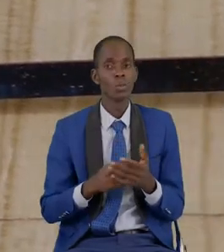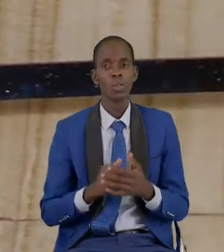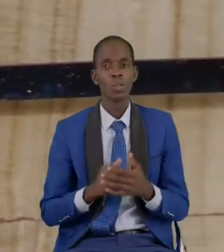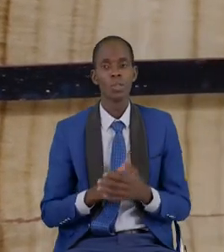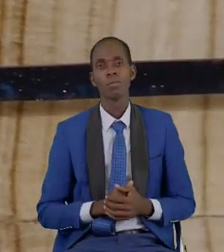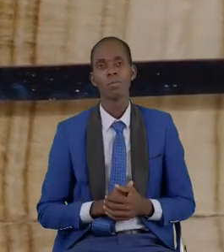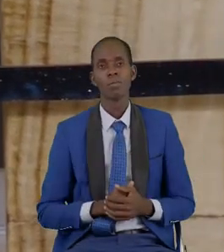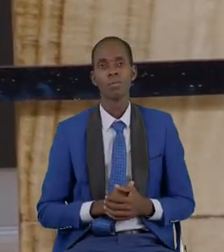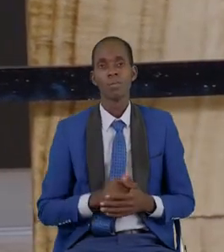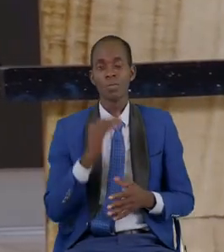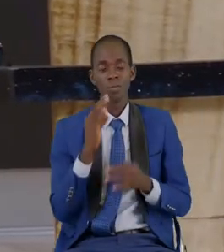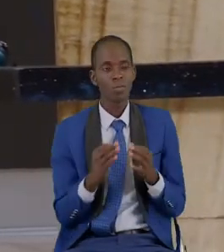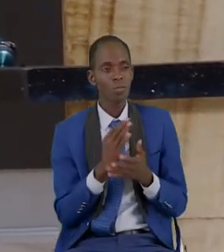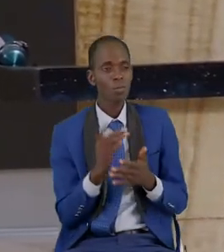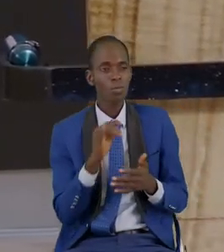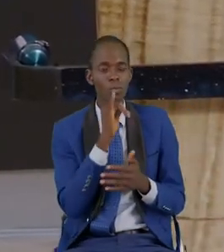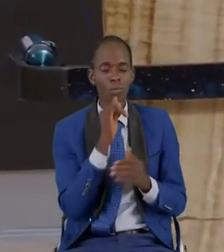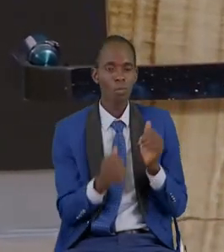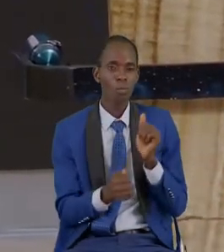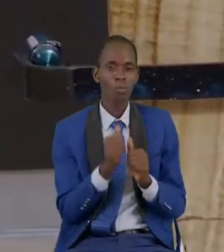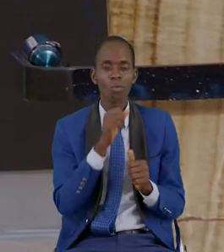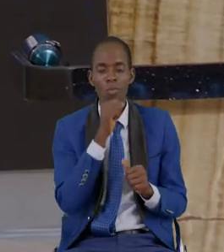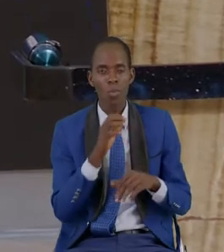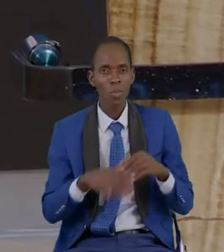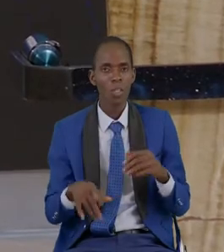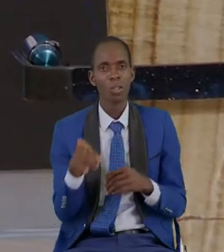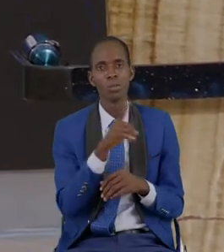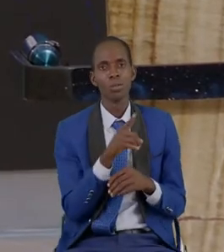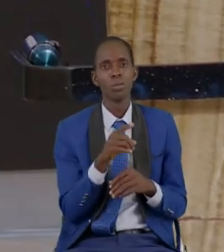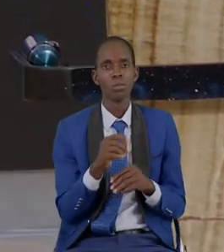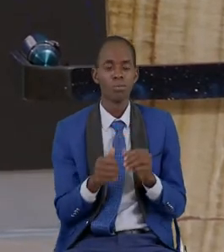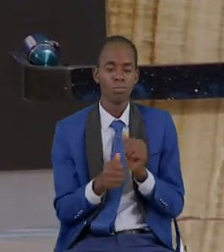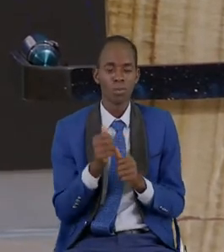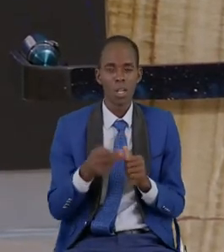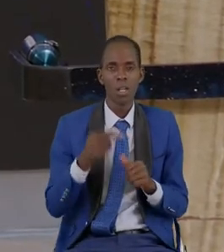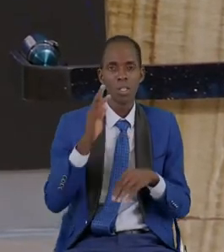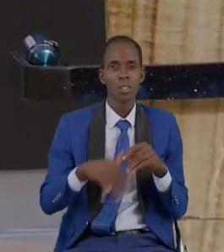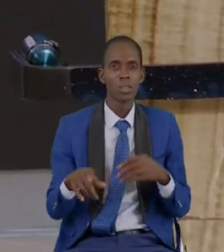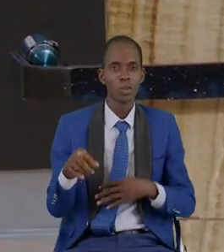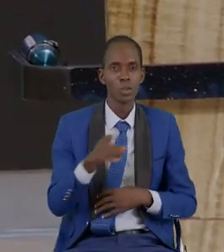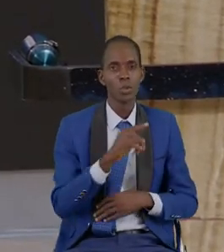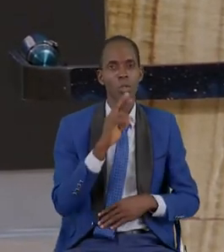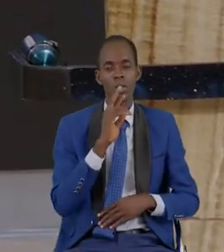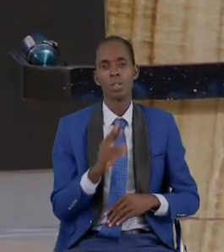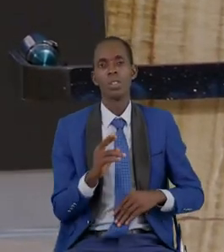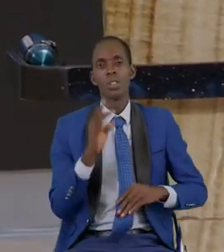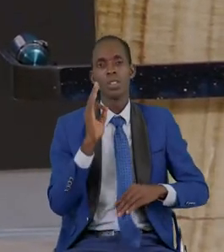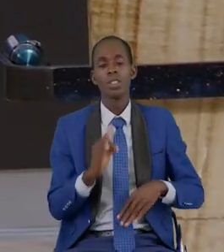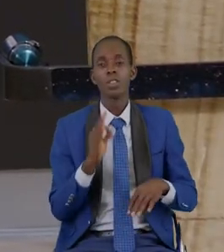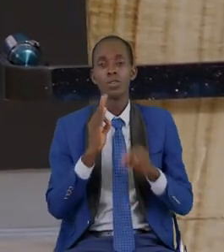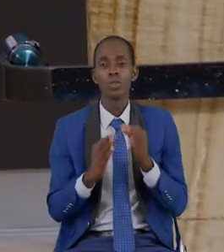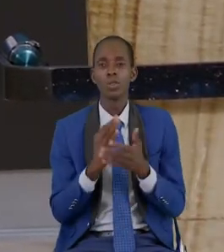than you are, who is higher than you are, if somebody who is